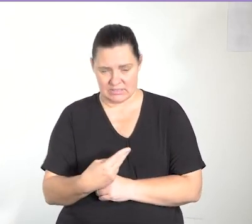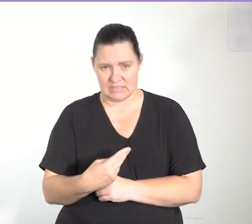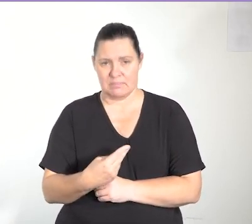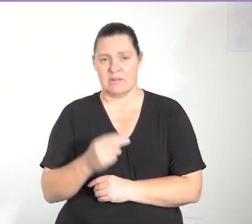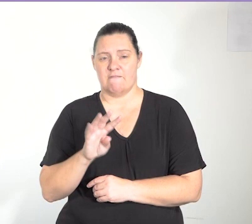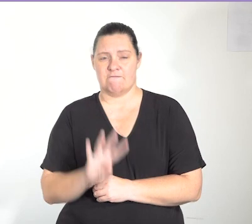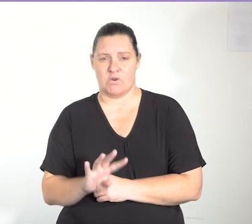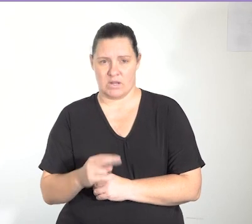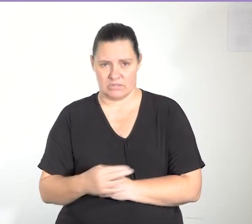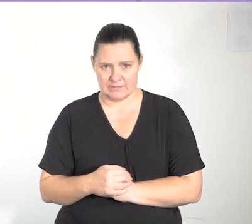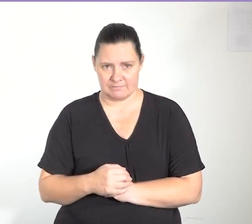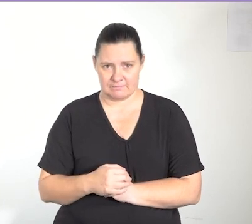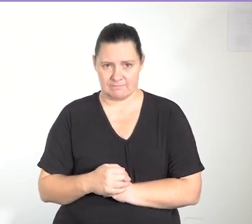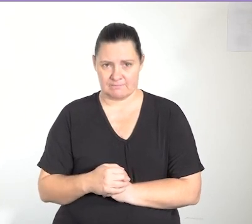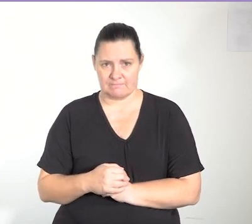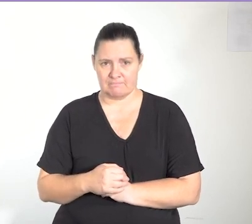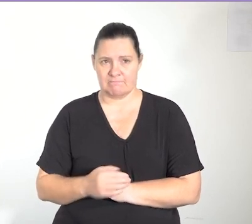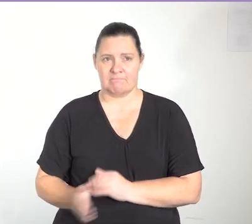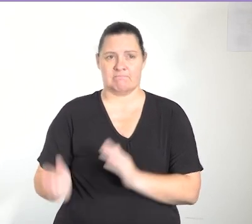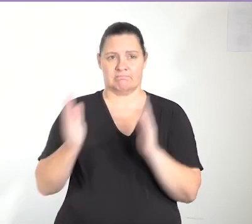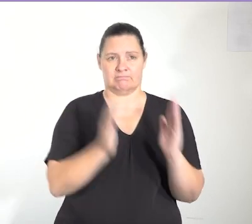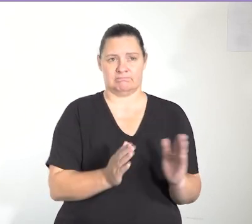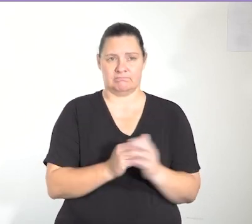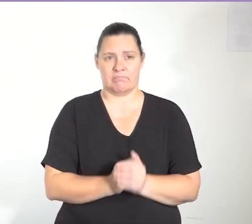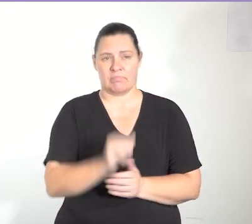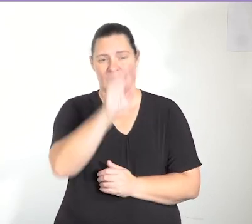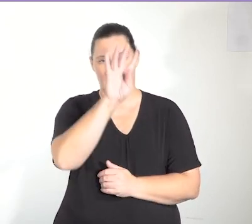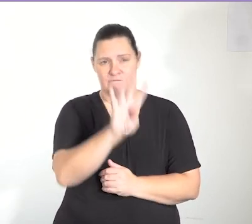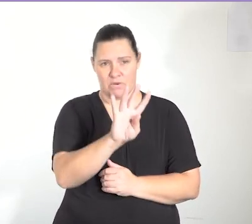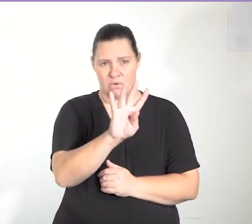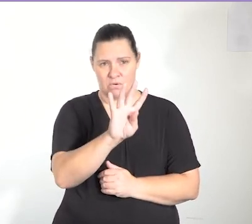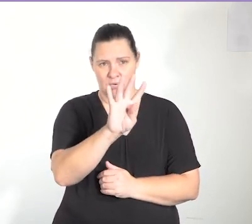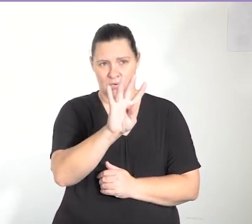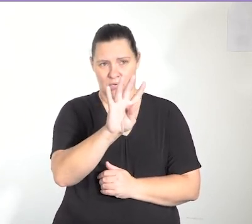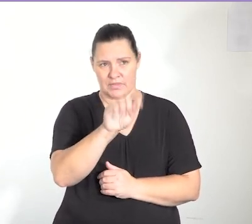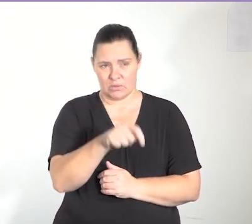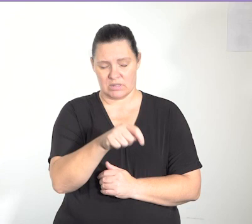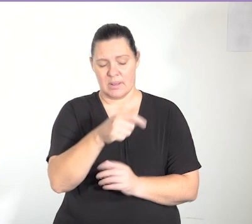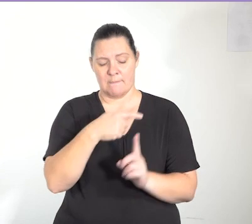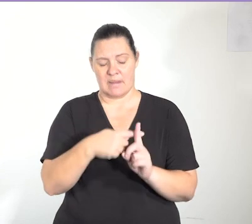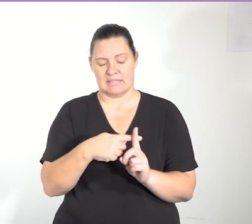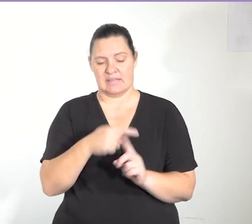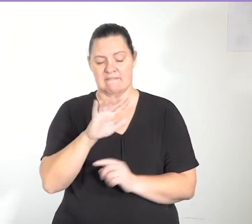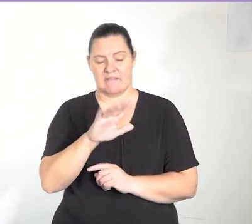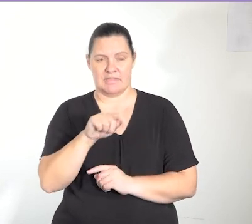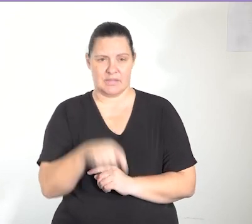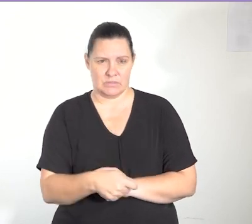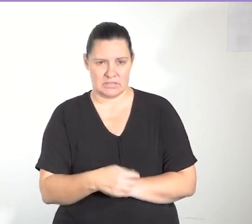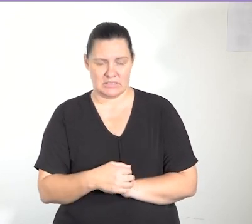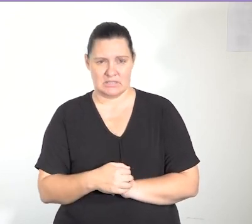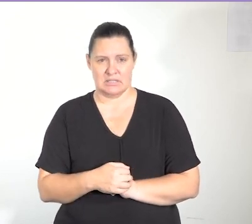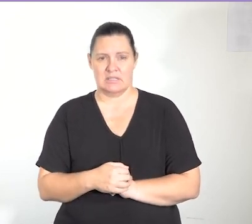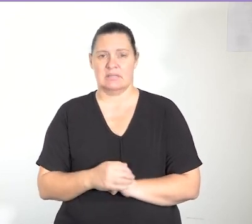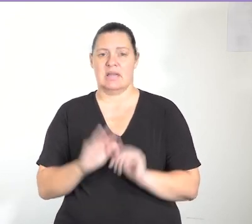will give us 400. Next, we have 4,000 plus